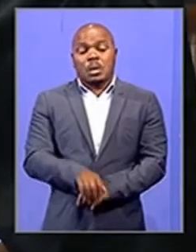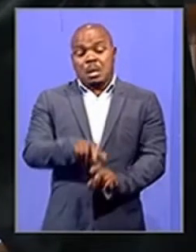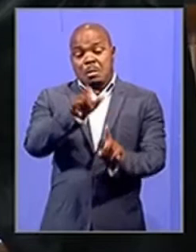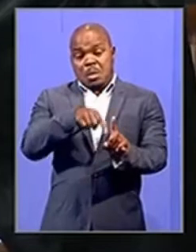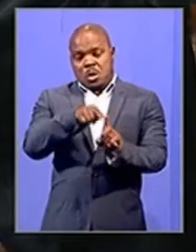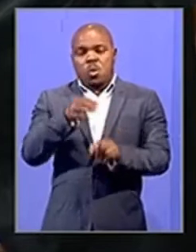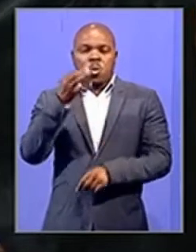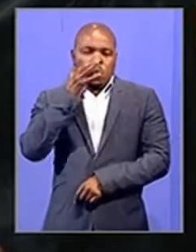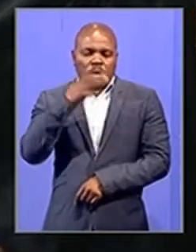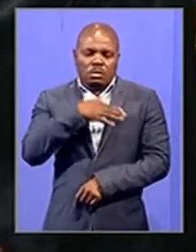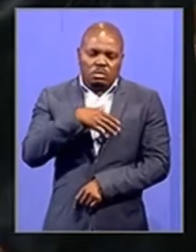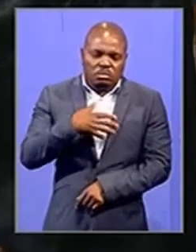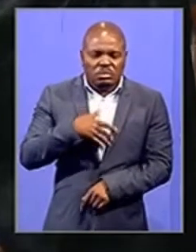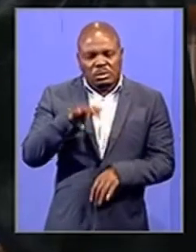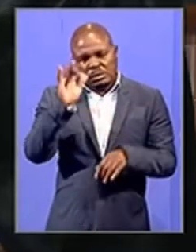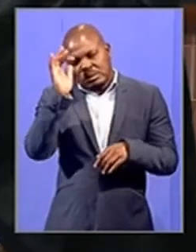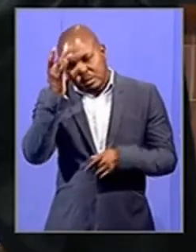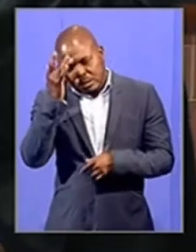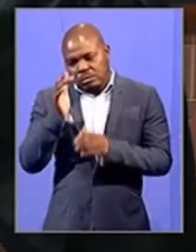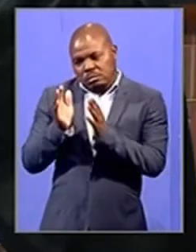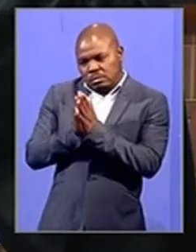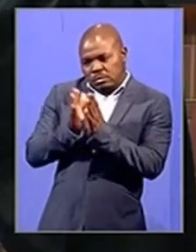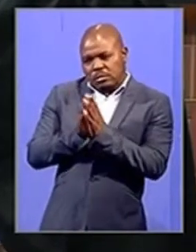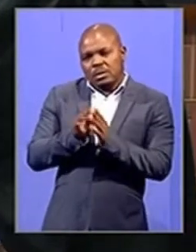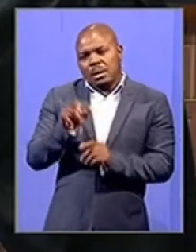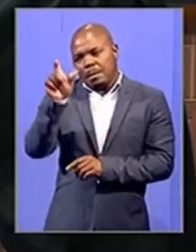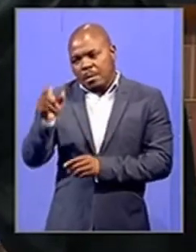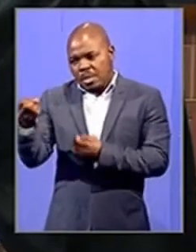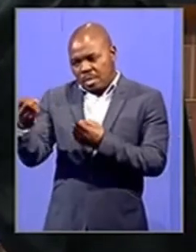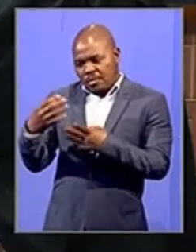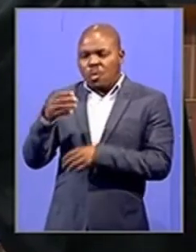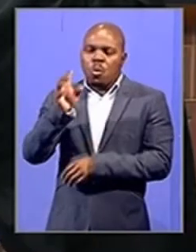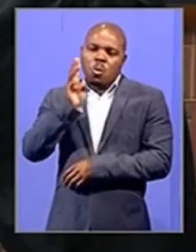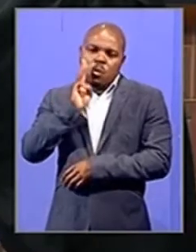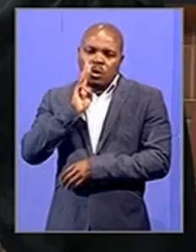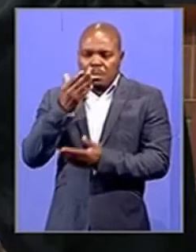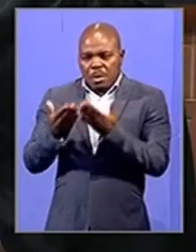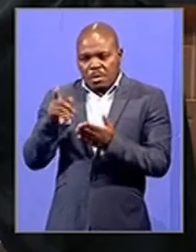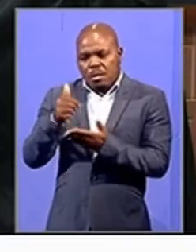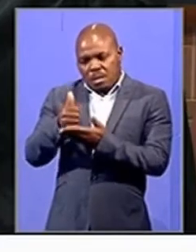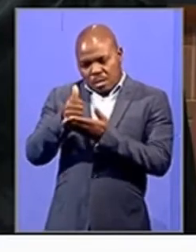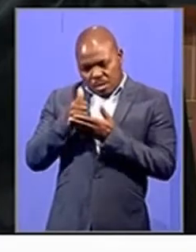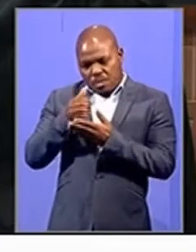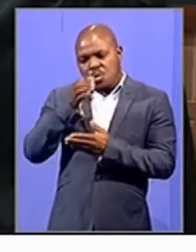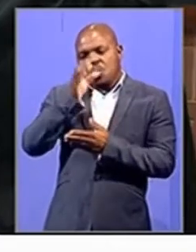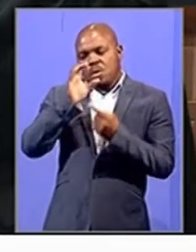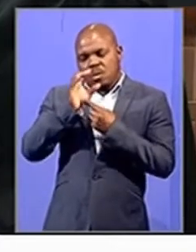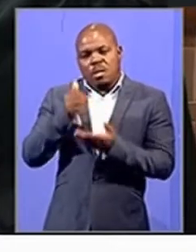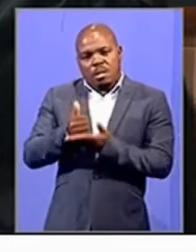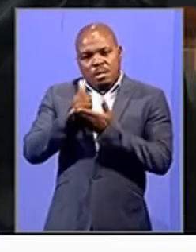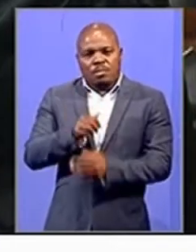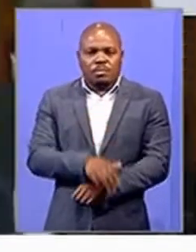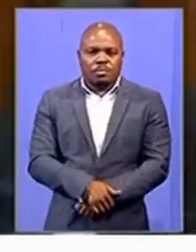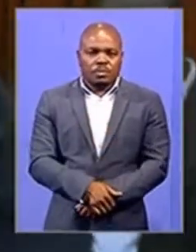Molatofadiwa a re o mo ditlhabeng a re o kopa gore mongwe a mo neele metsi ka gongwe seo se ka mo thusa.